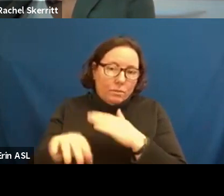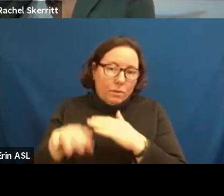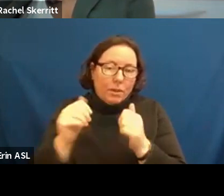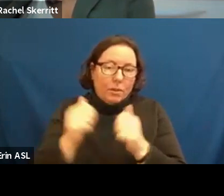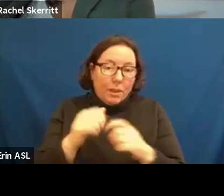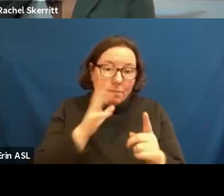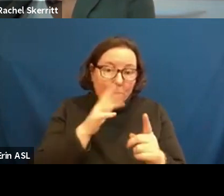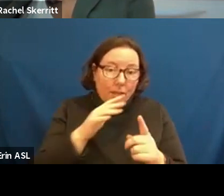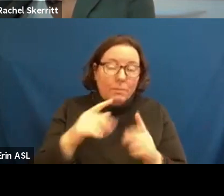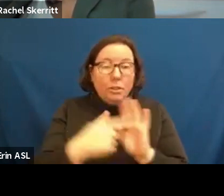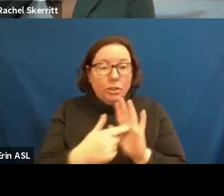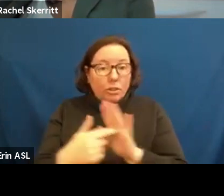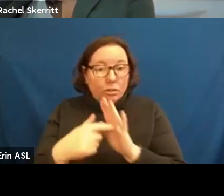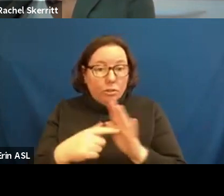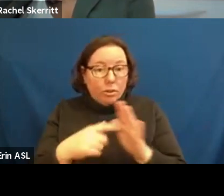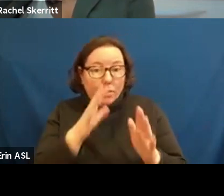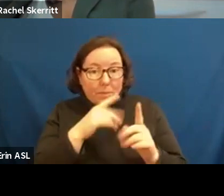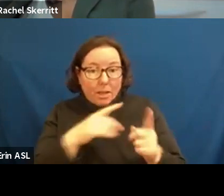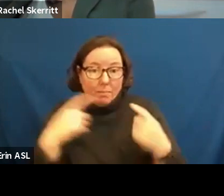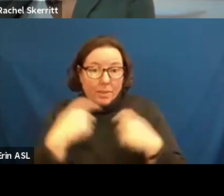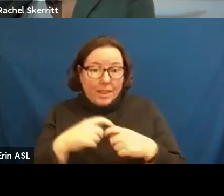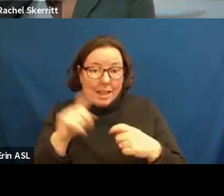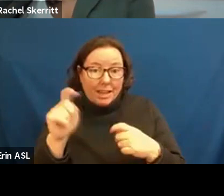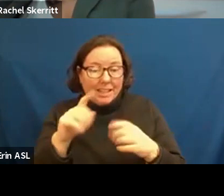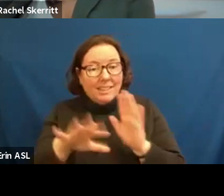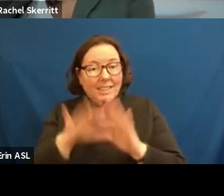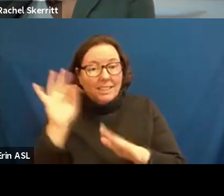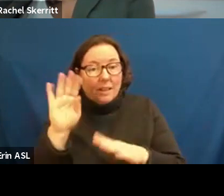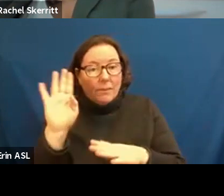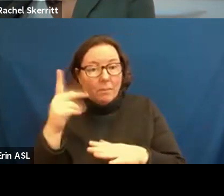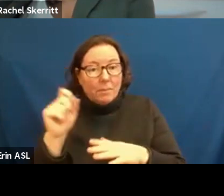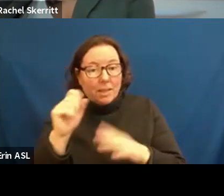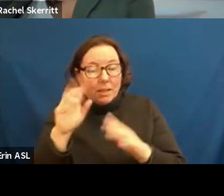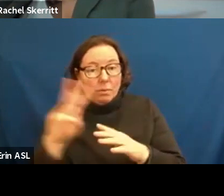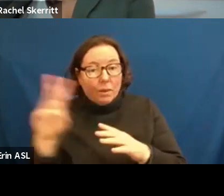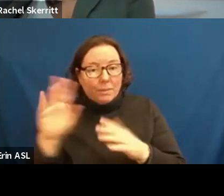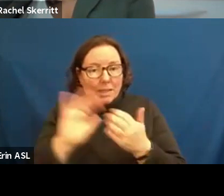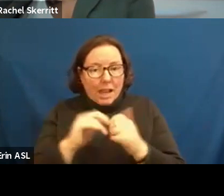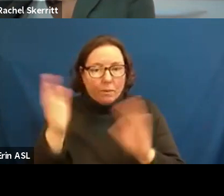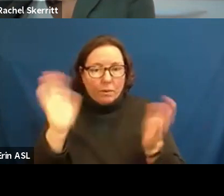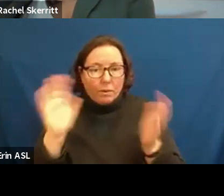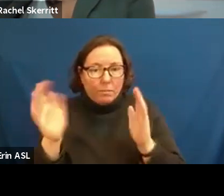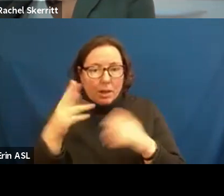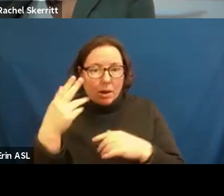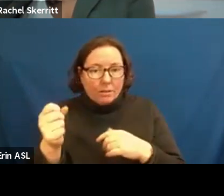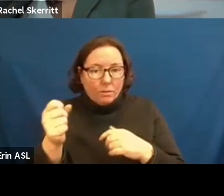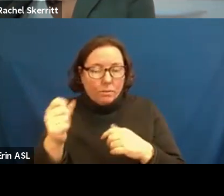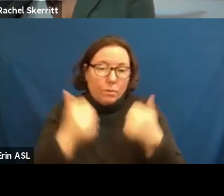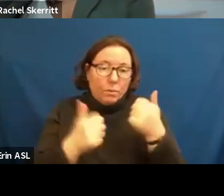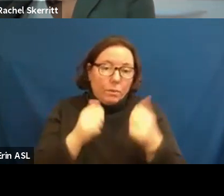who presented as Latinx, the Discover BPS website and how to compare offerings of high schools, like what sports programs they